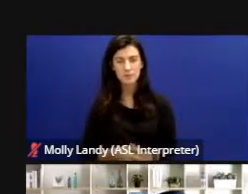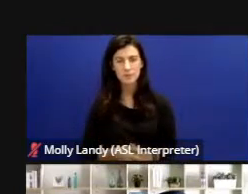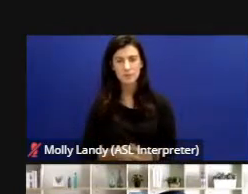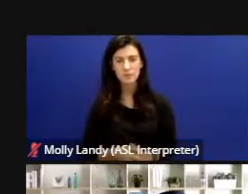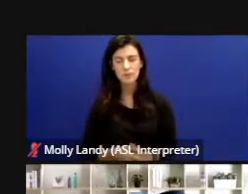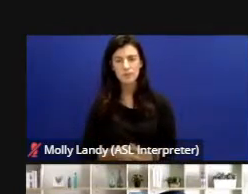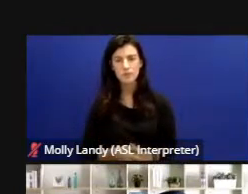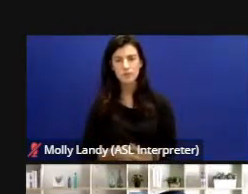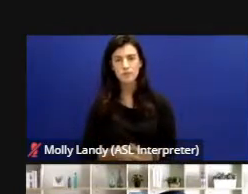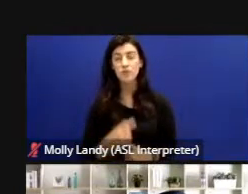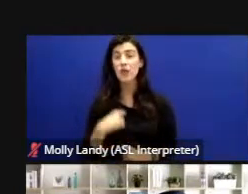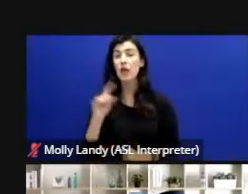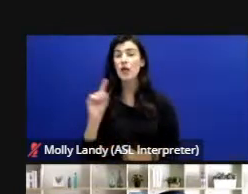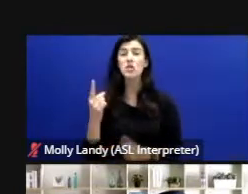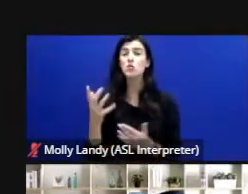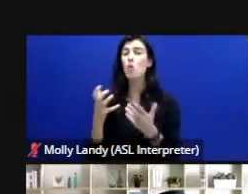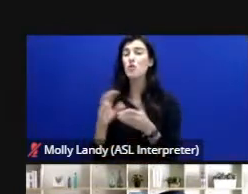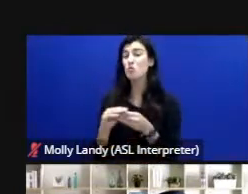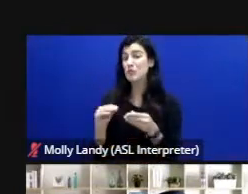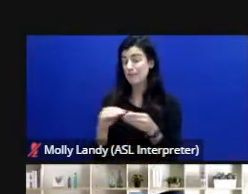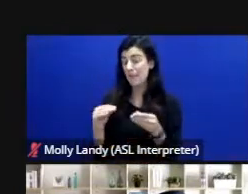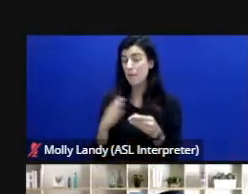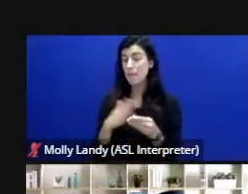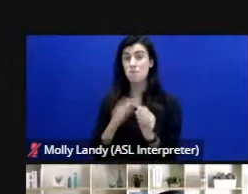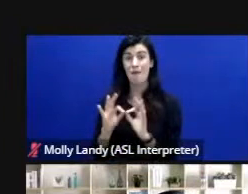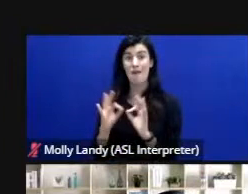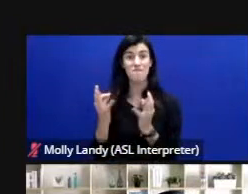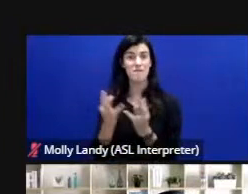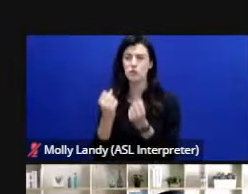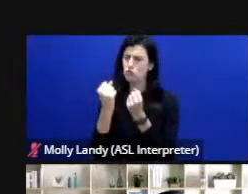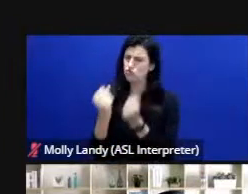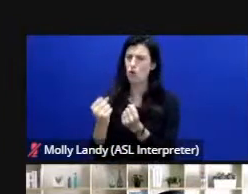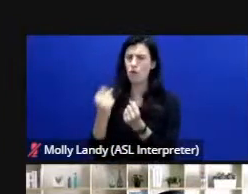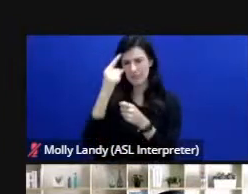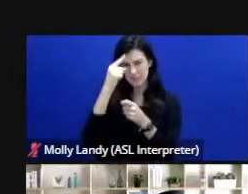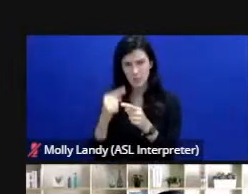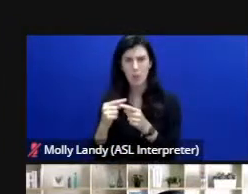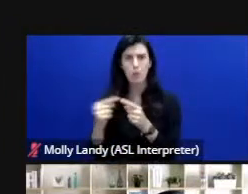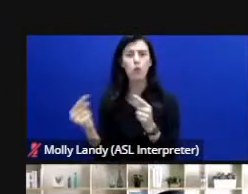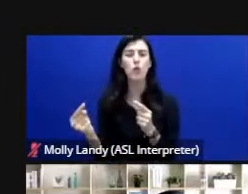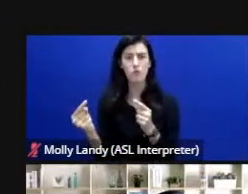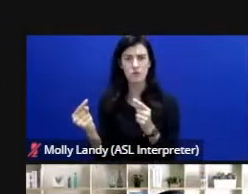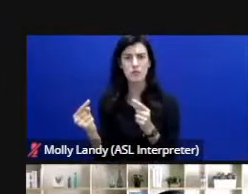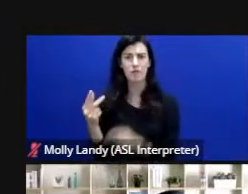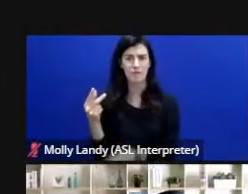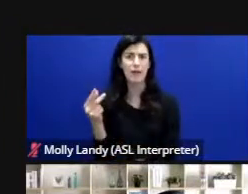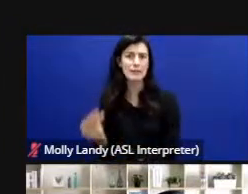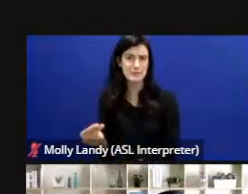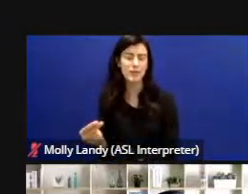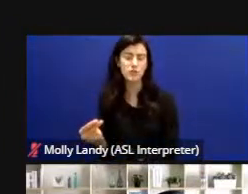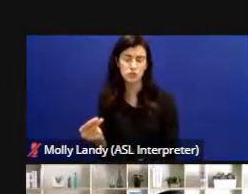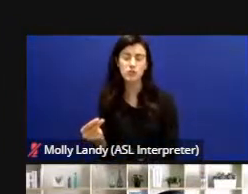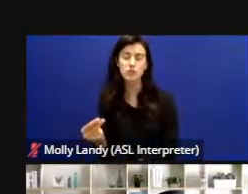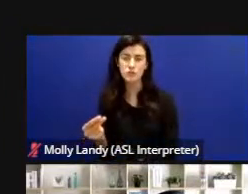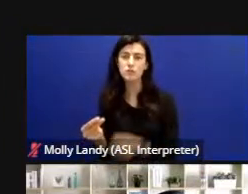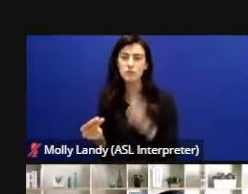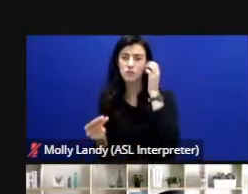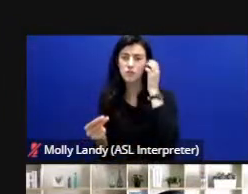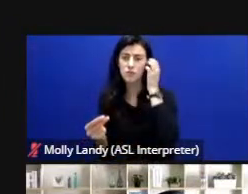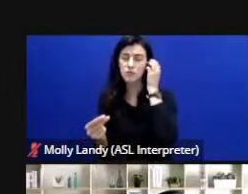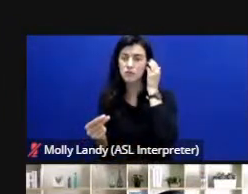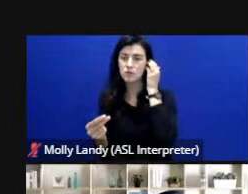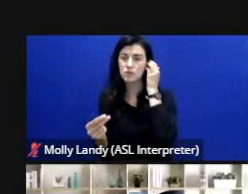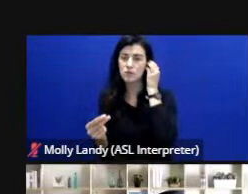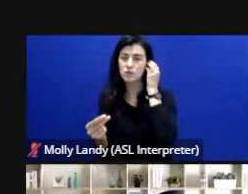I just want to say, my family strongly disapproves of the vaccination,